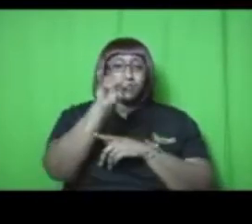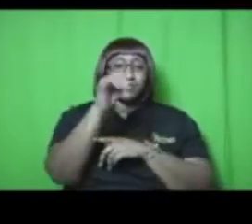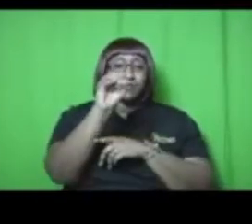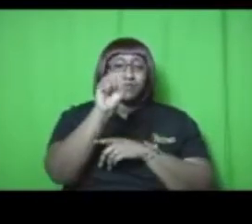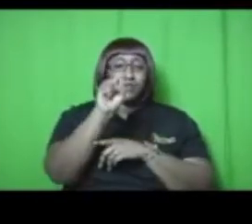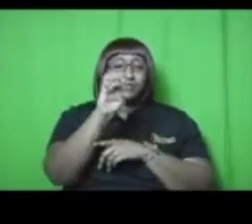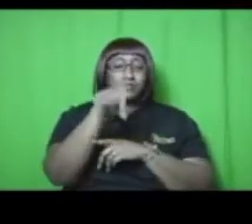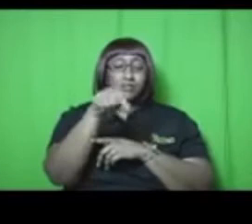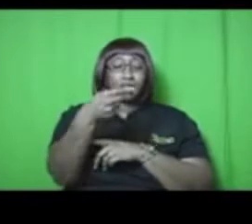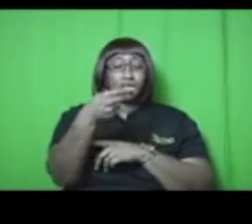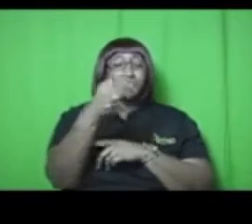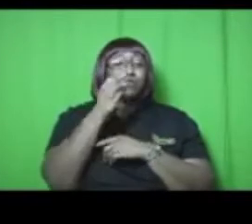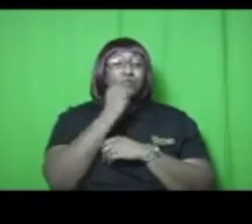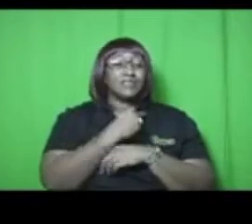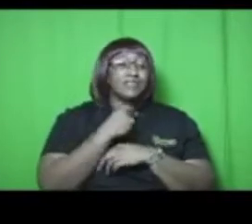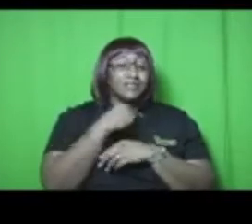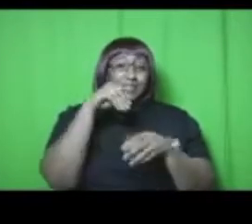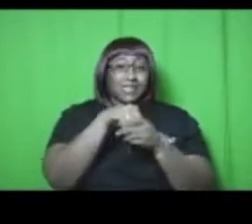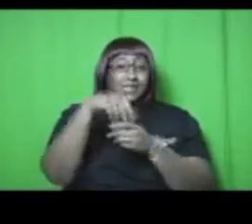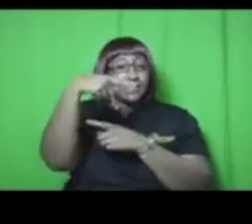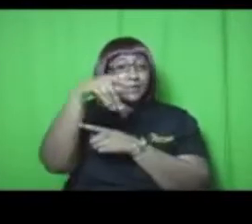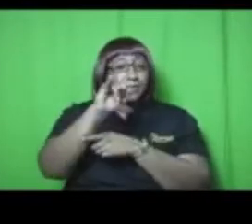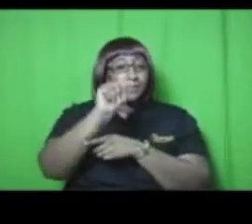Joseph was confined to a pit